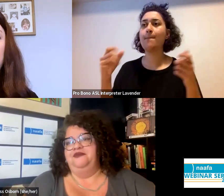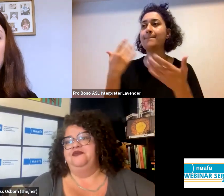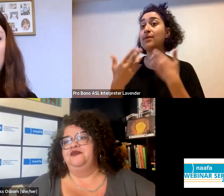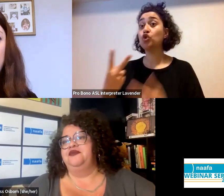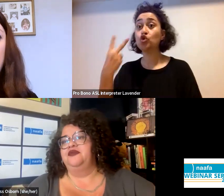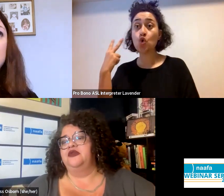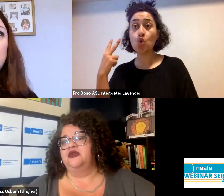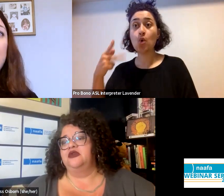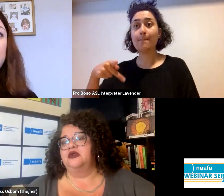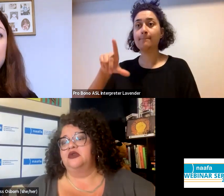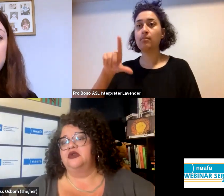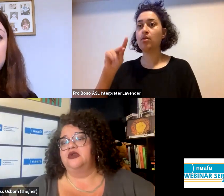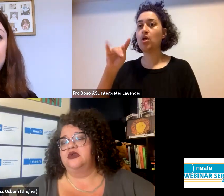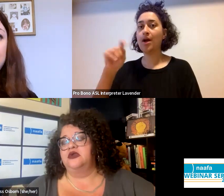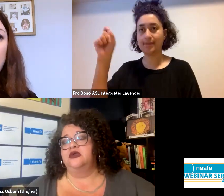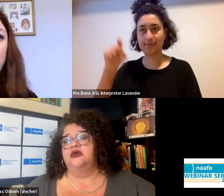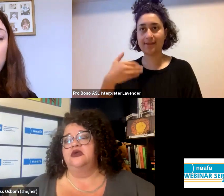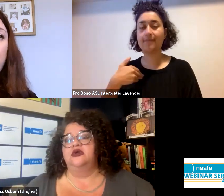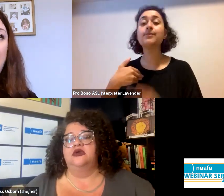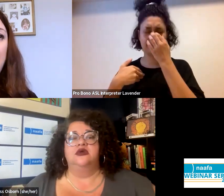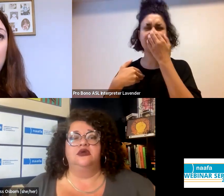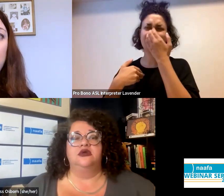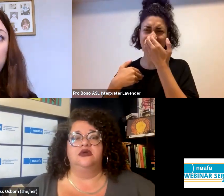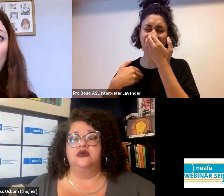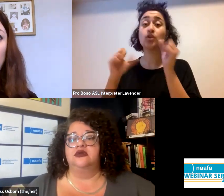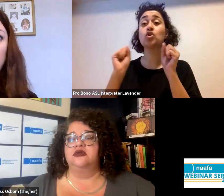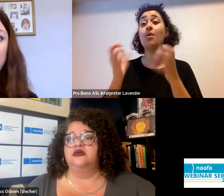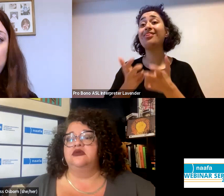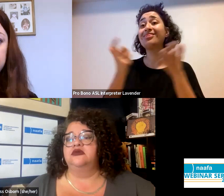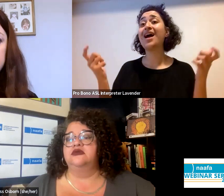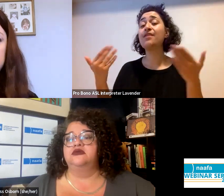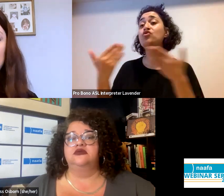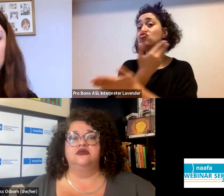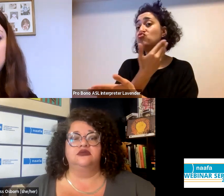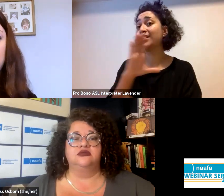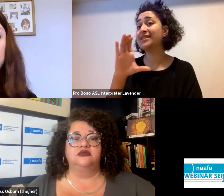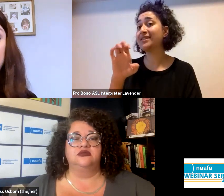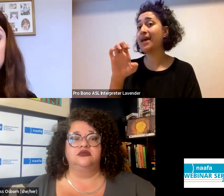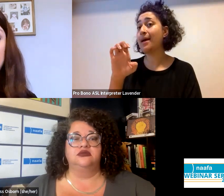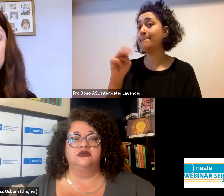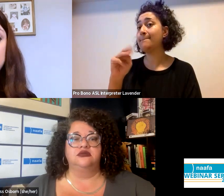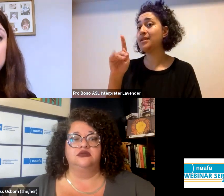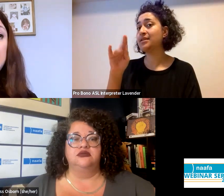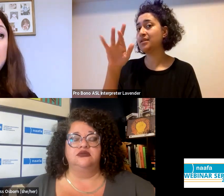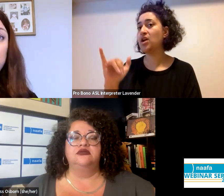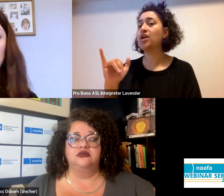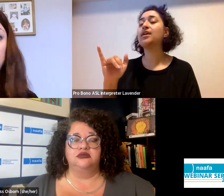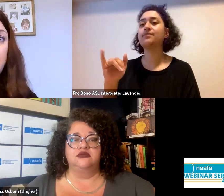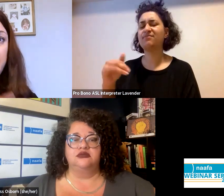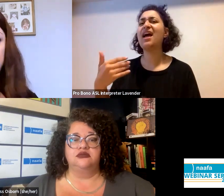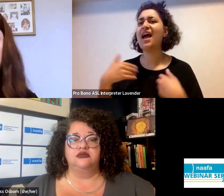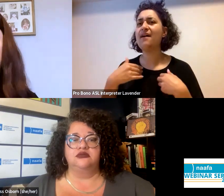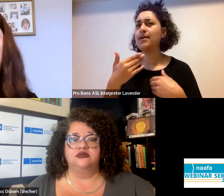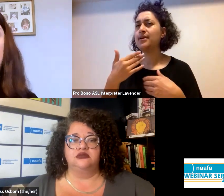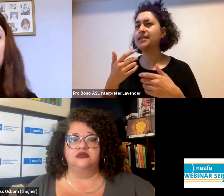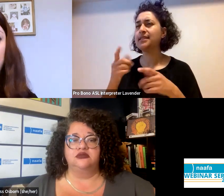bit? So a lot of newer cemeteries are making more allowances in terms of their grave sizes. You